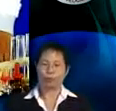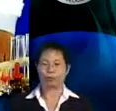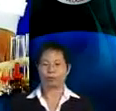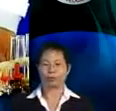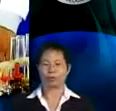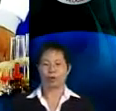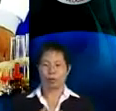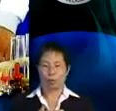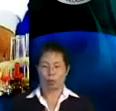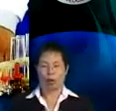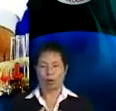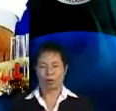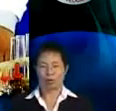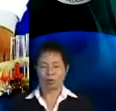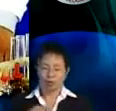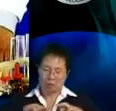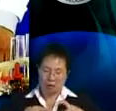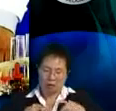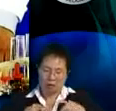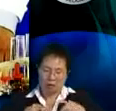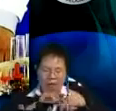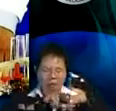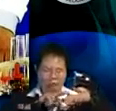A white precipitate forms in the test.